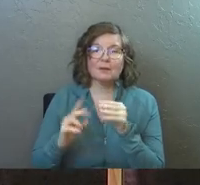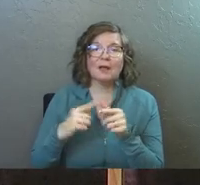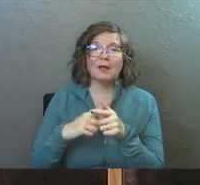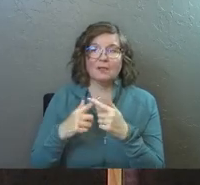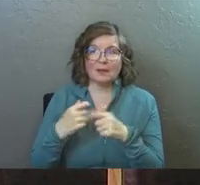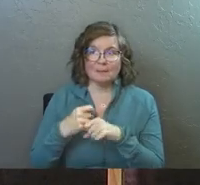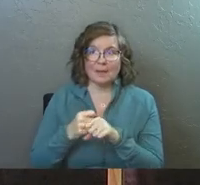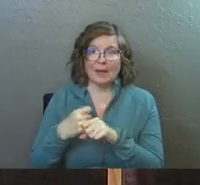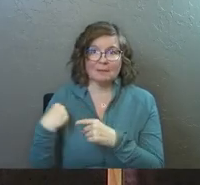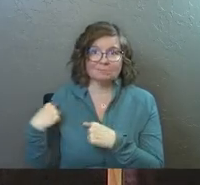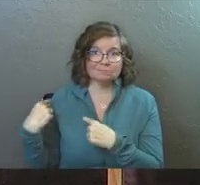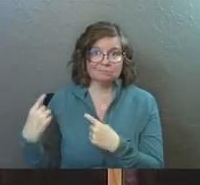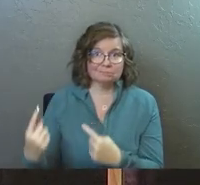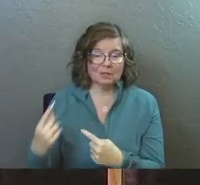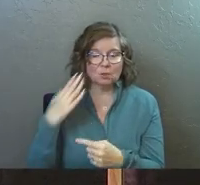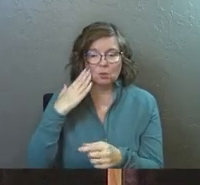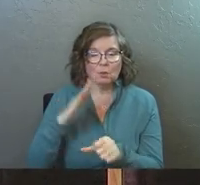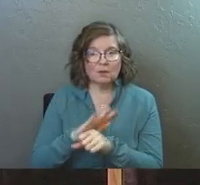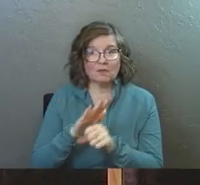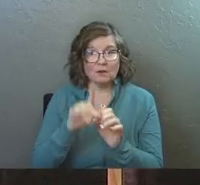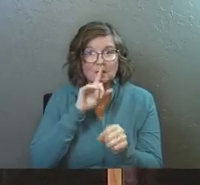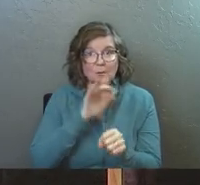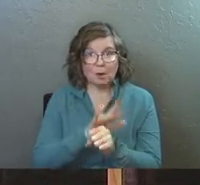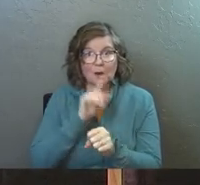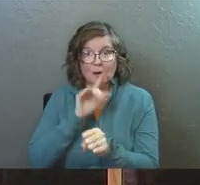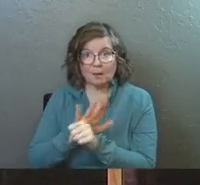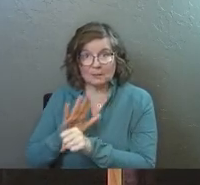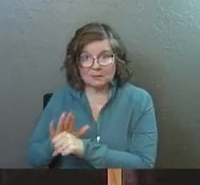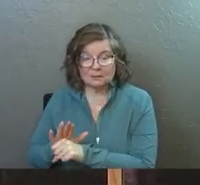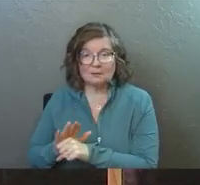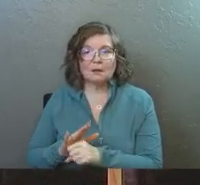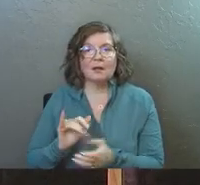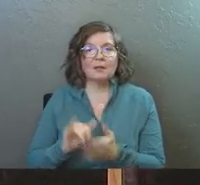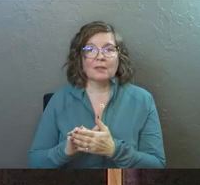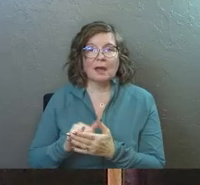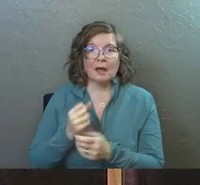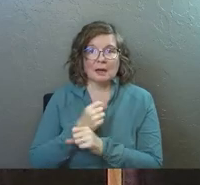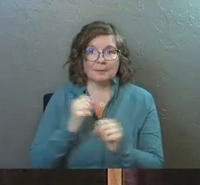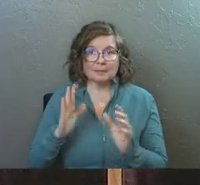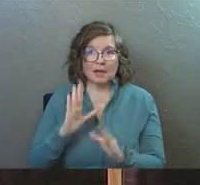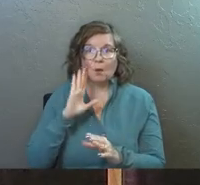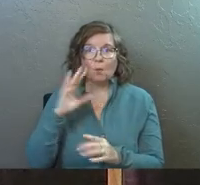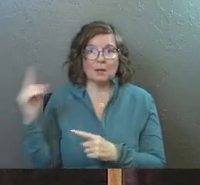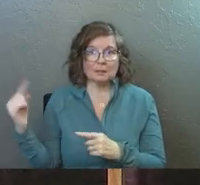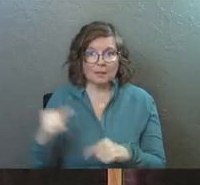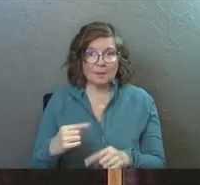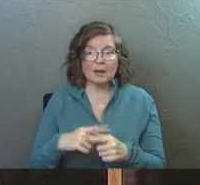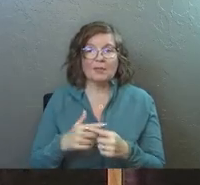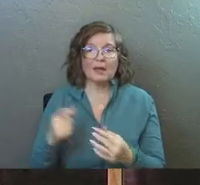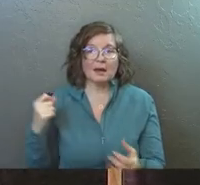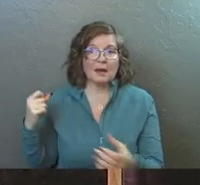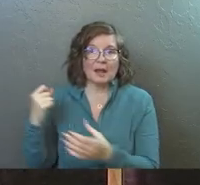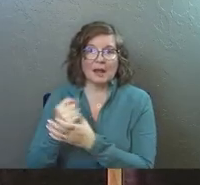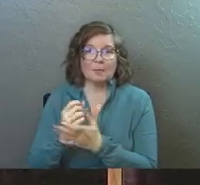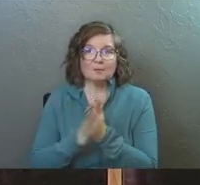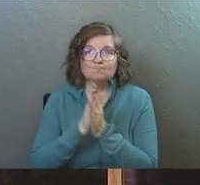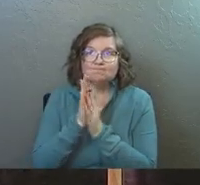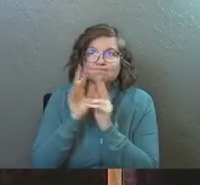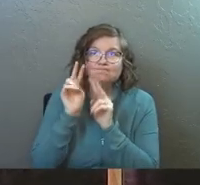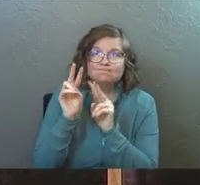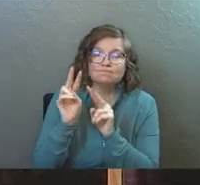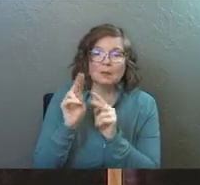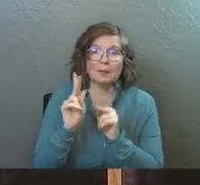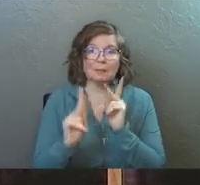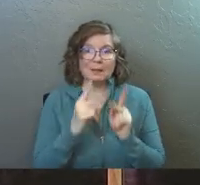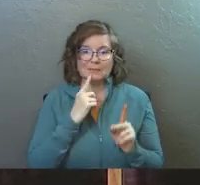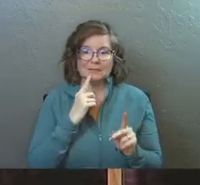been made up to that point. He knew enough about the promises that God made to him that a Messiah was coming and that Abraham looked forward to that.